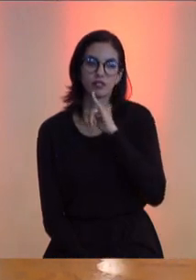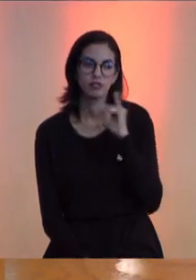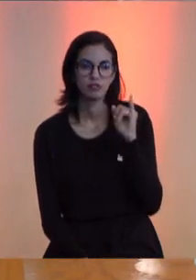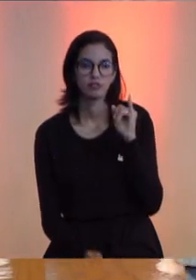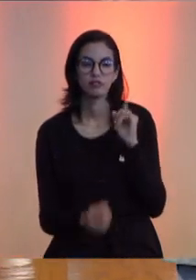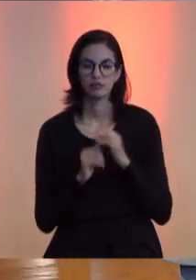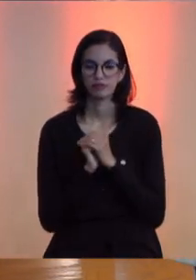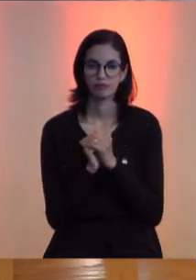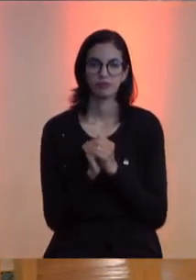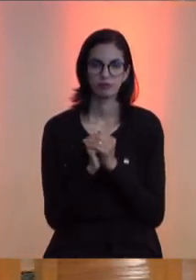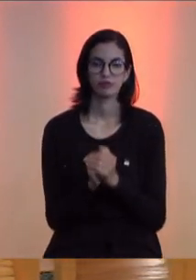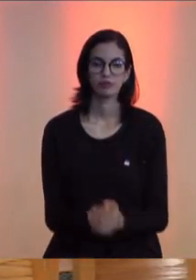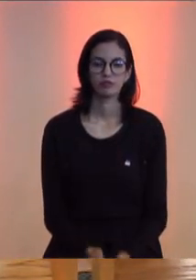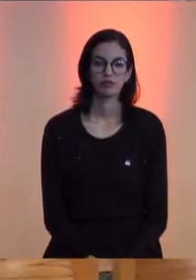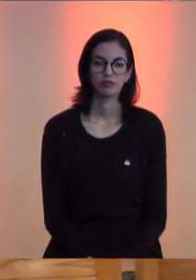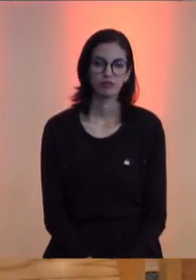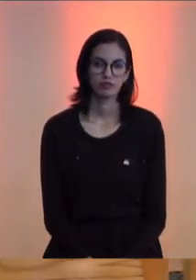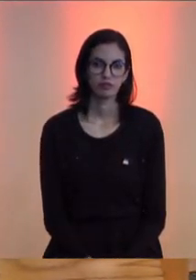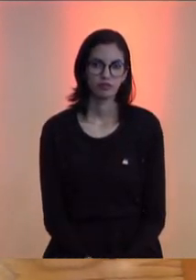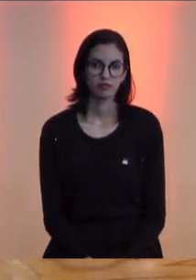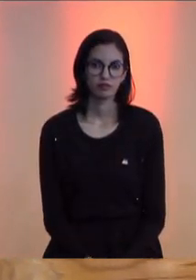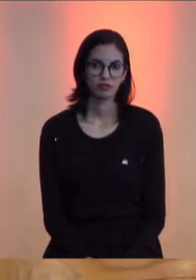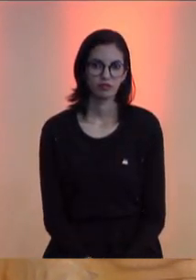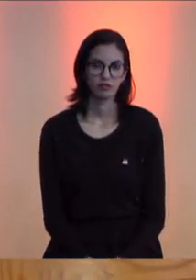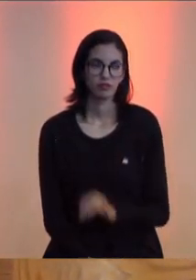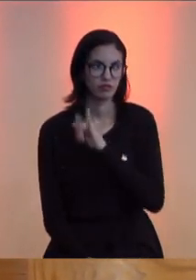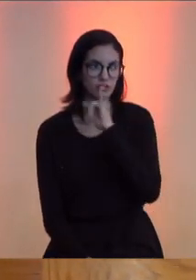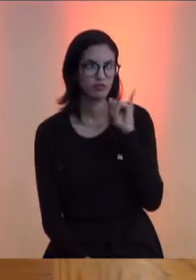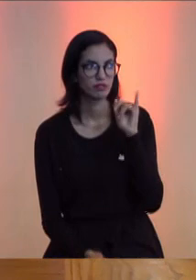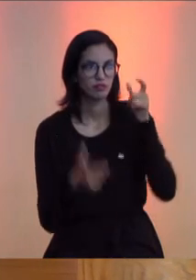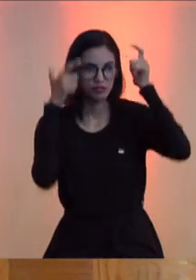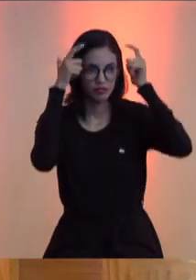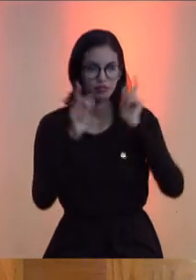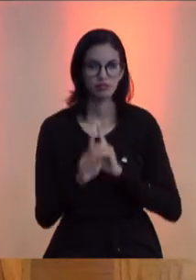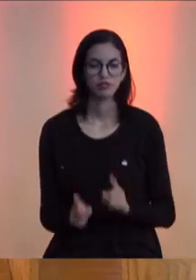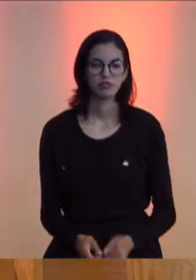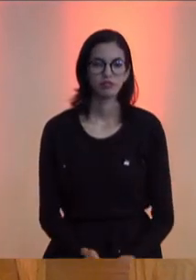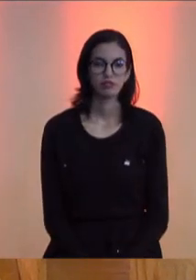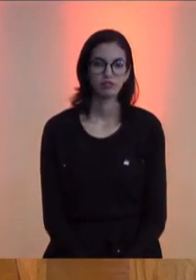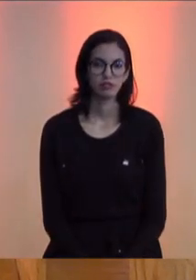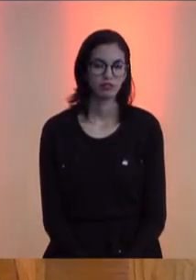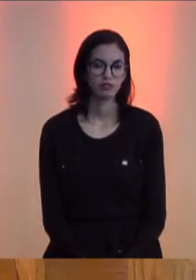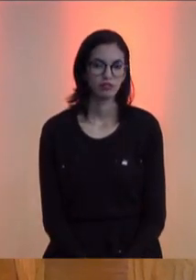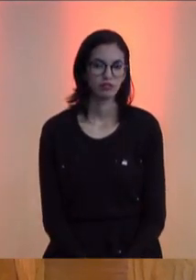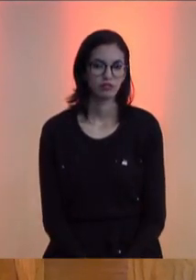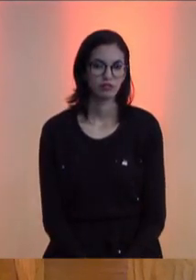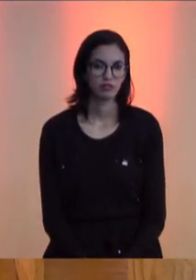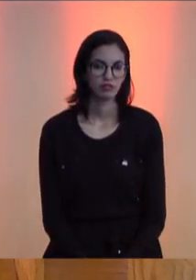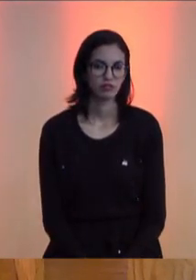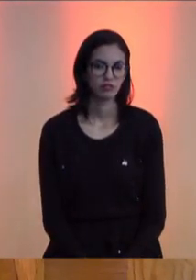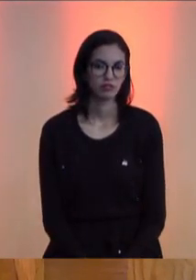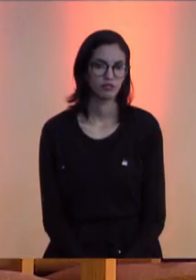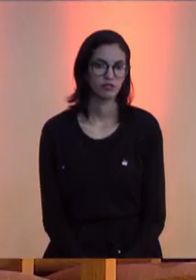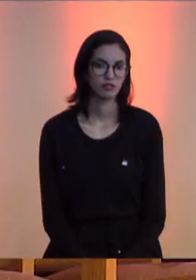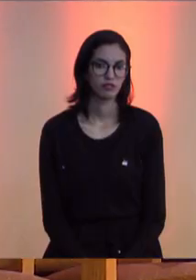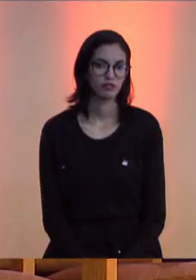a orar primero. Don't answer the king. No le digas al rey. No. No, no. They had an